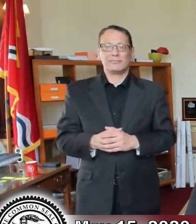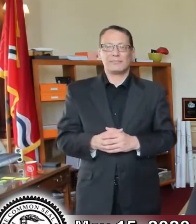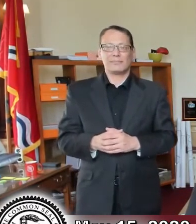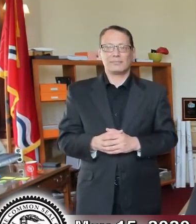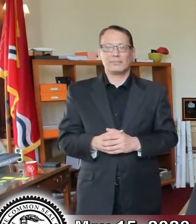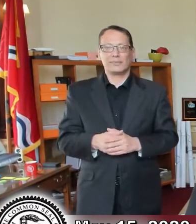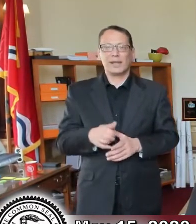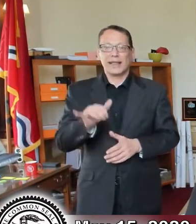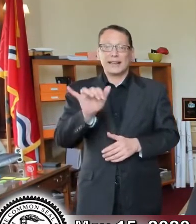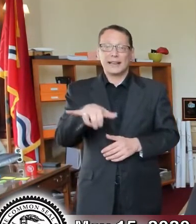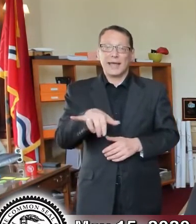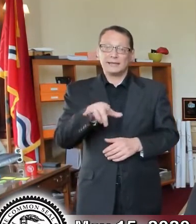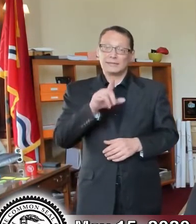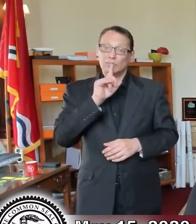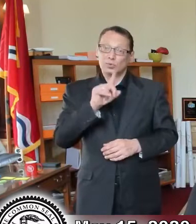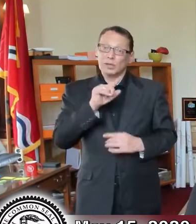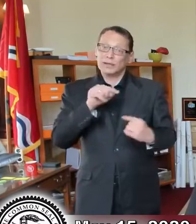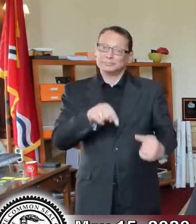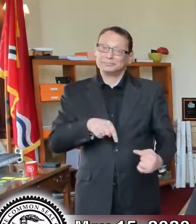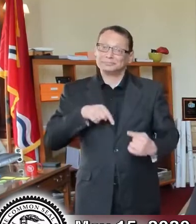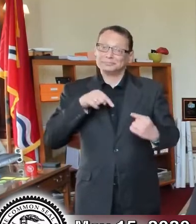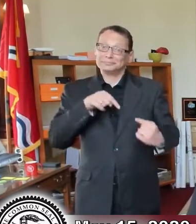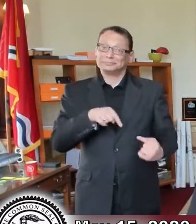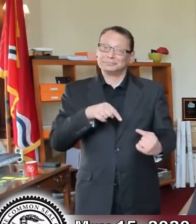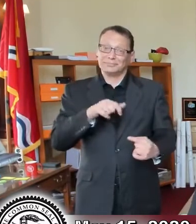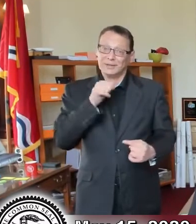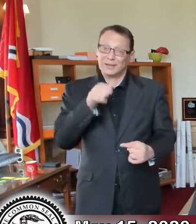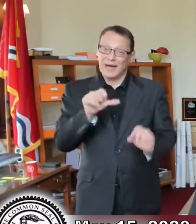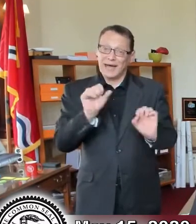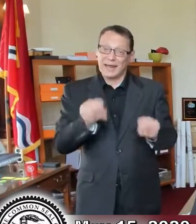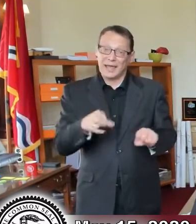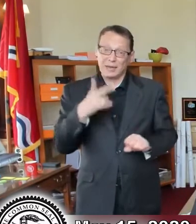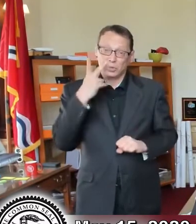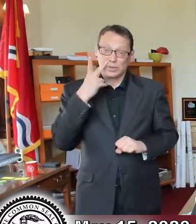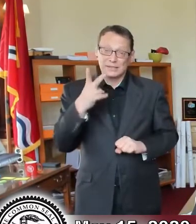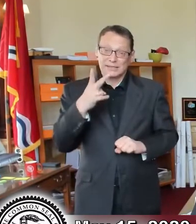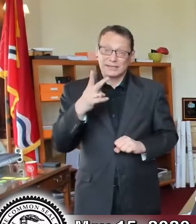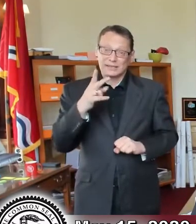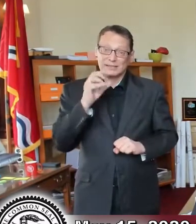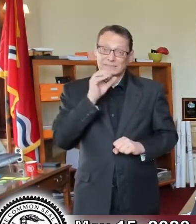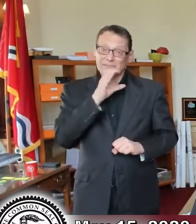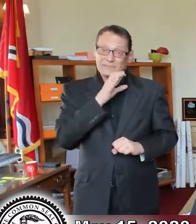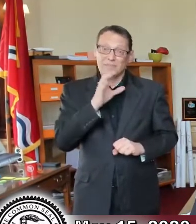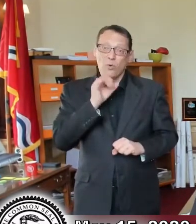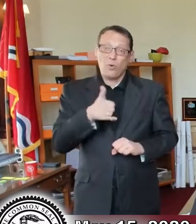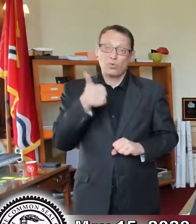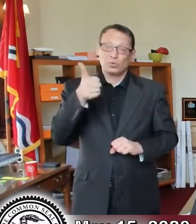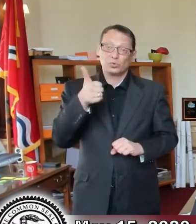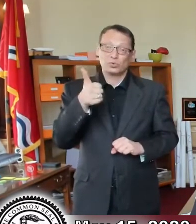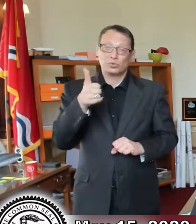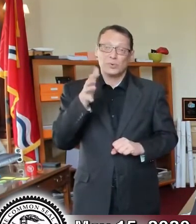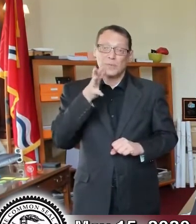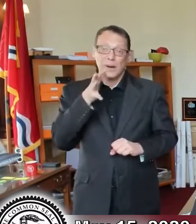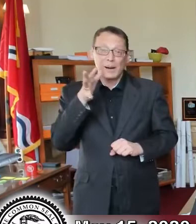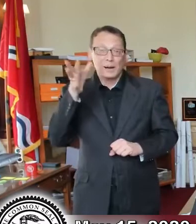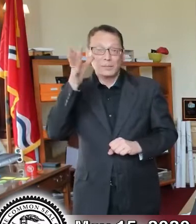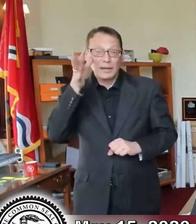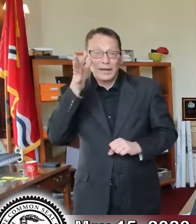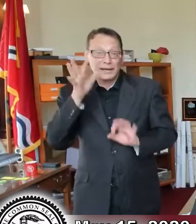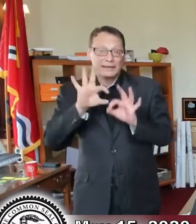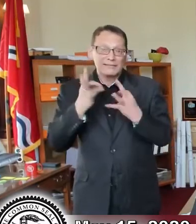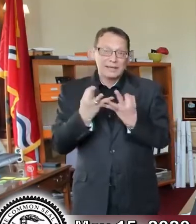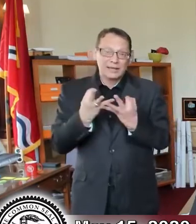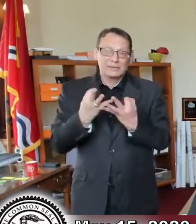real struggle, not being able to see your older relatives, moms, dads,